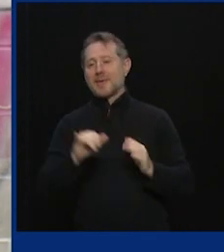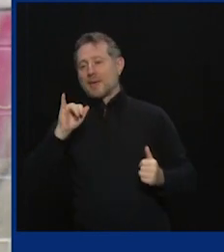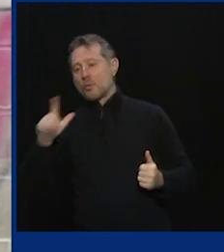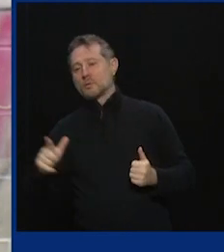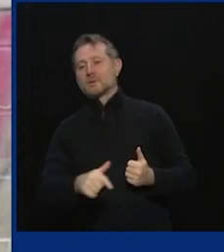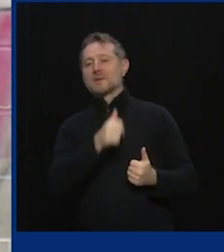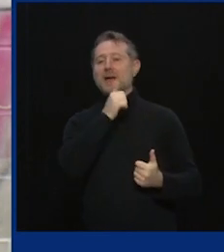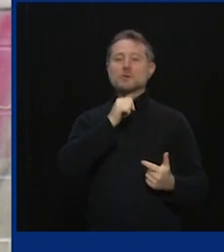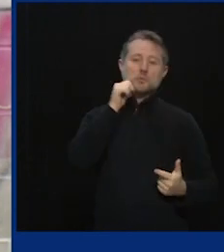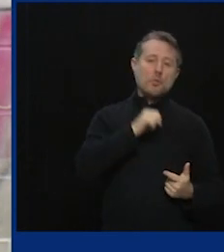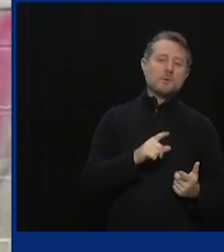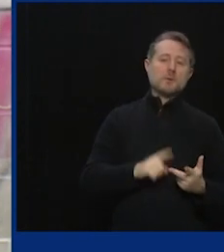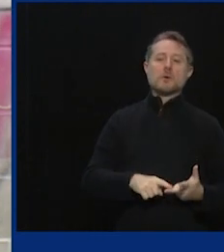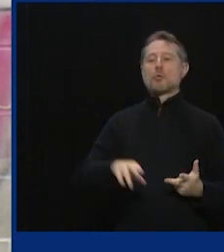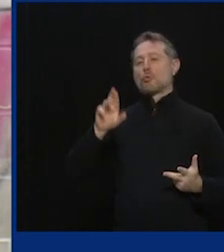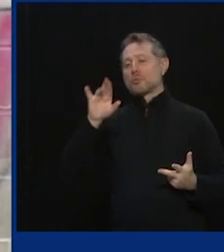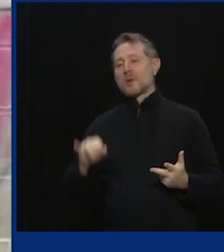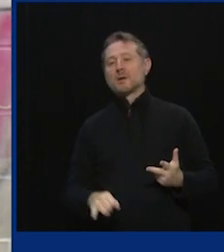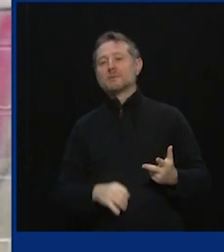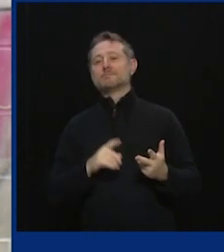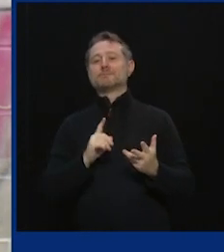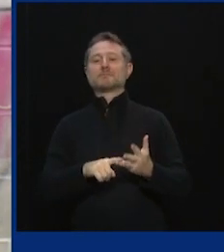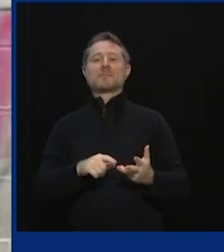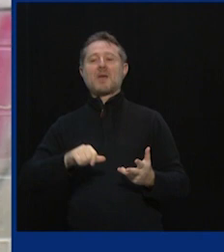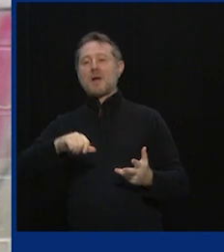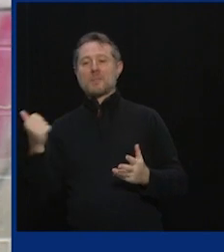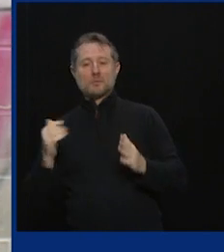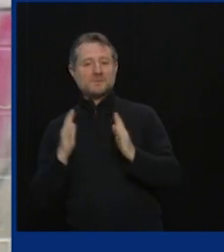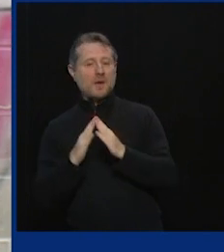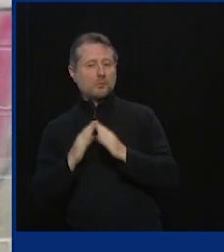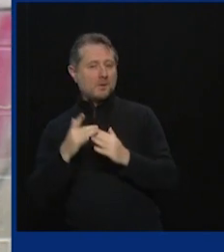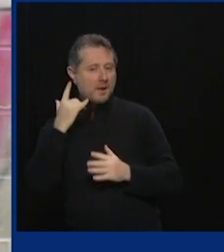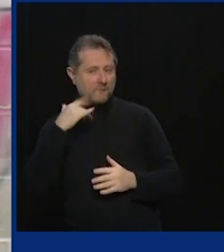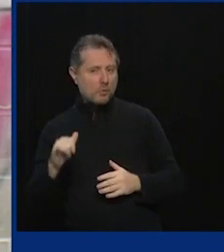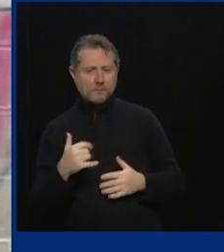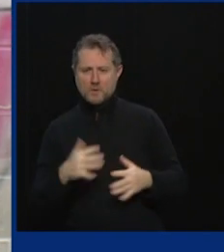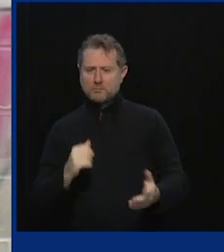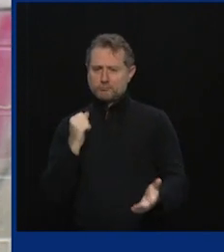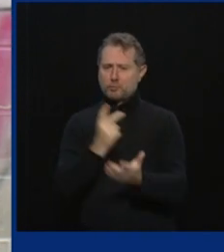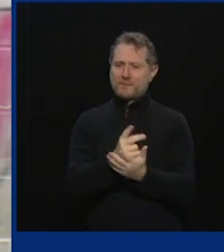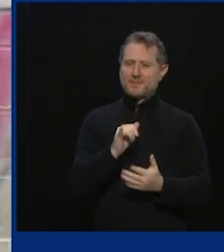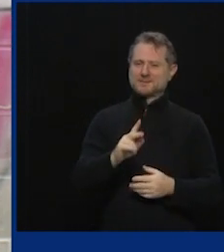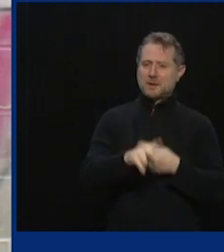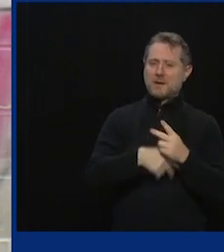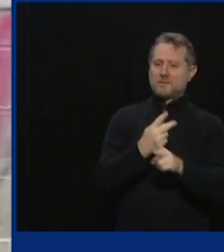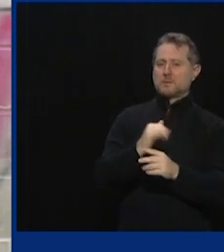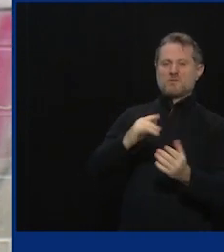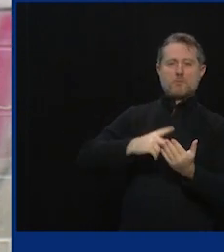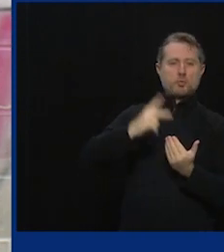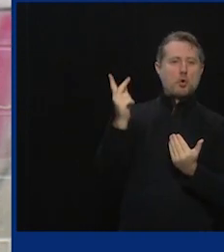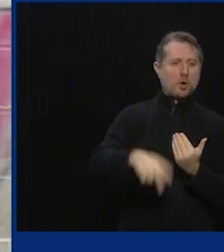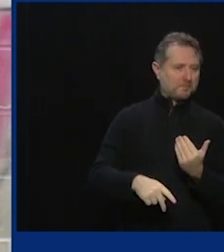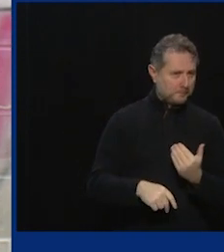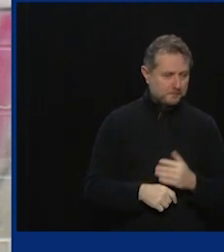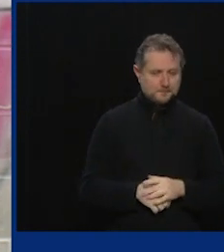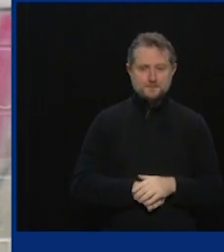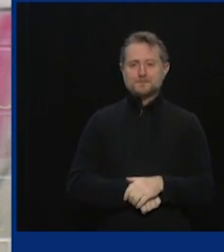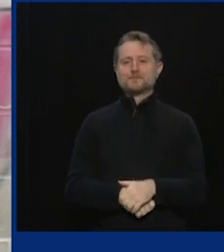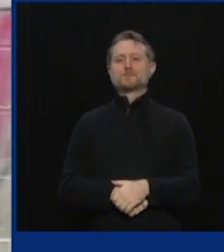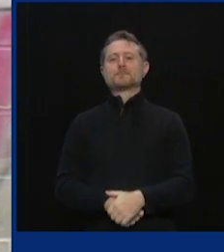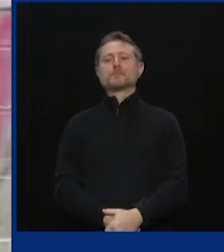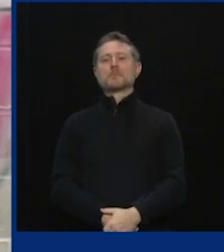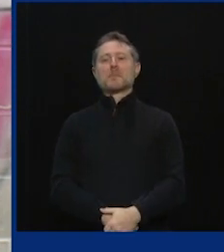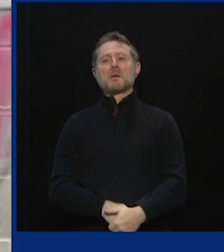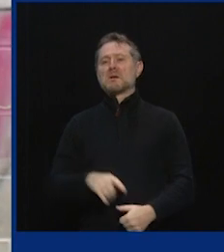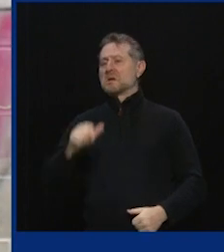Arizona, Rhode Island, and several localities in California have enacted and enrolled in this program. Further, this policy is not new